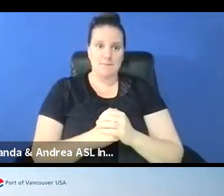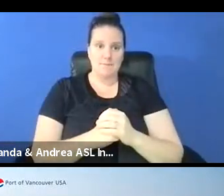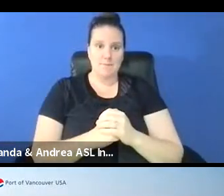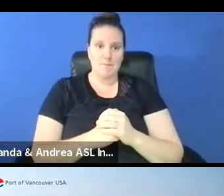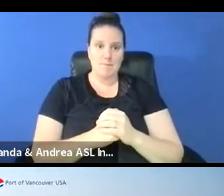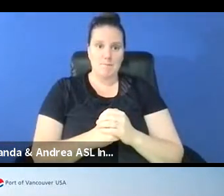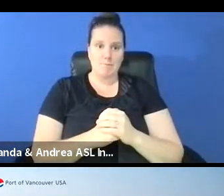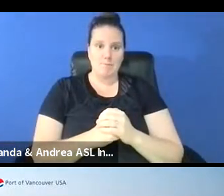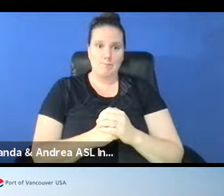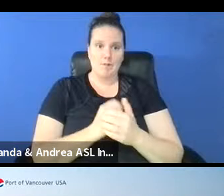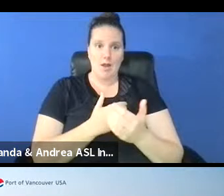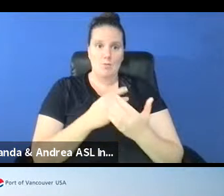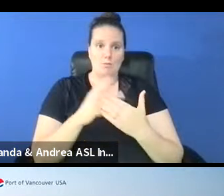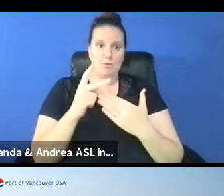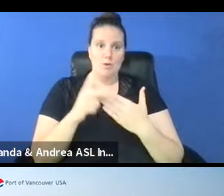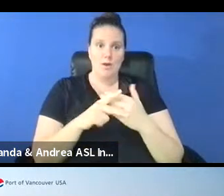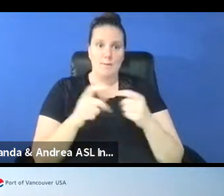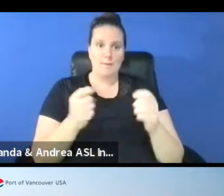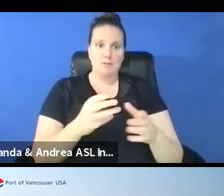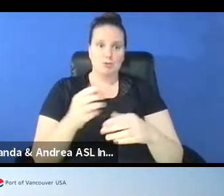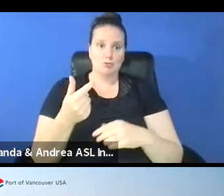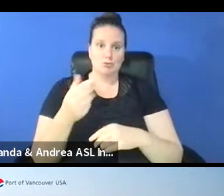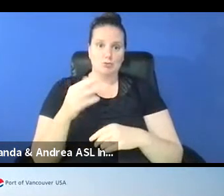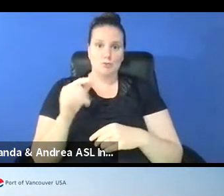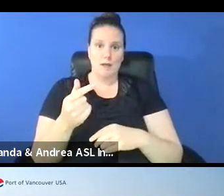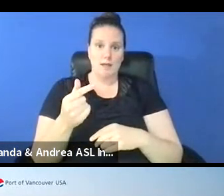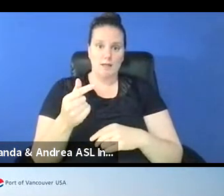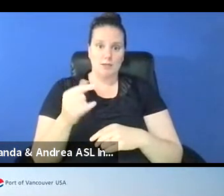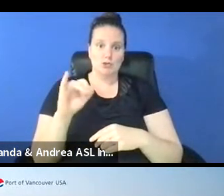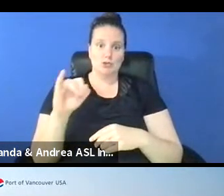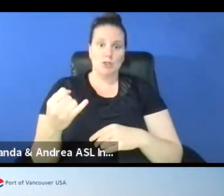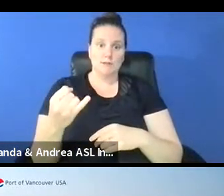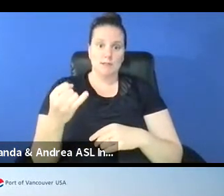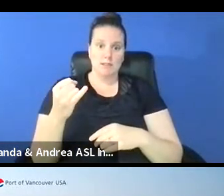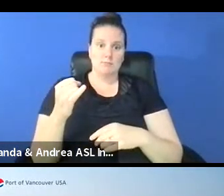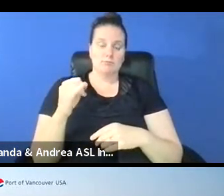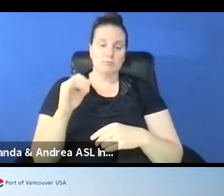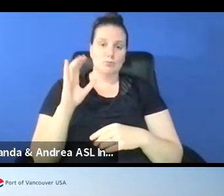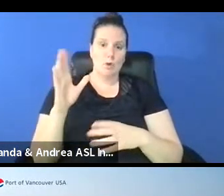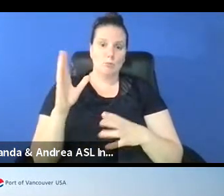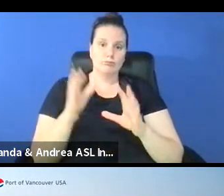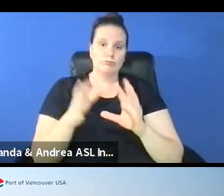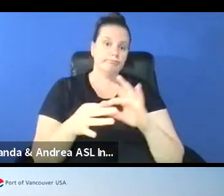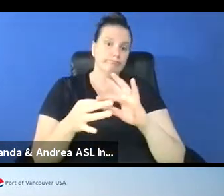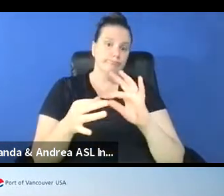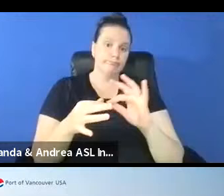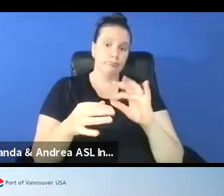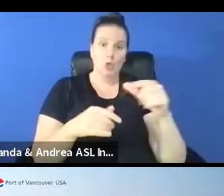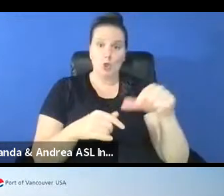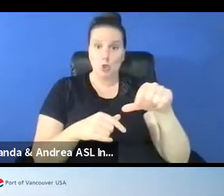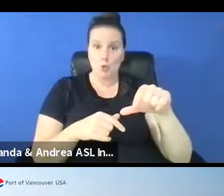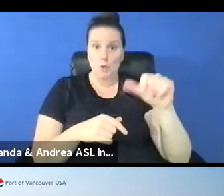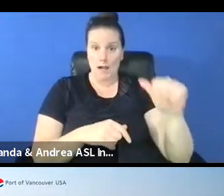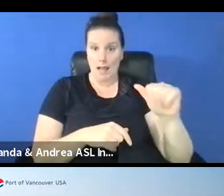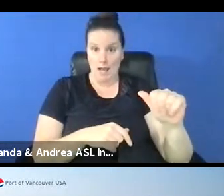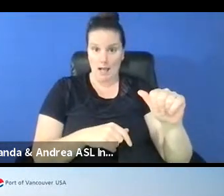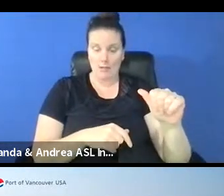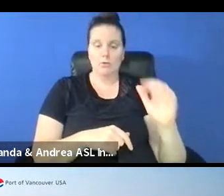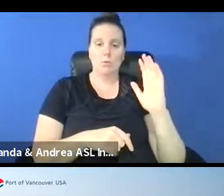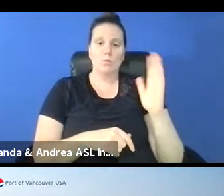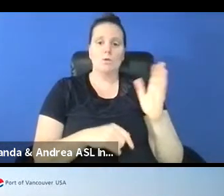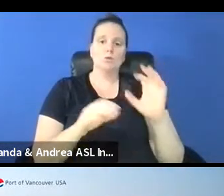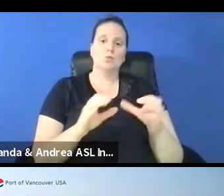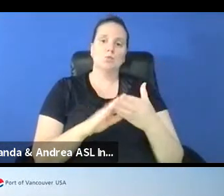Our program administrator, Greg Johnson, is going to give us some updates and Q&A. We're also going to do